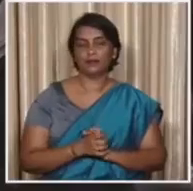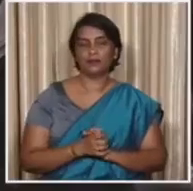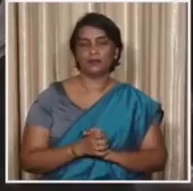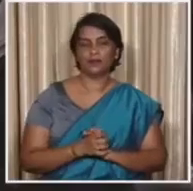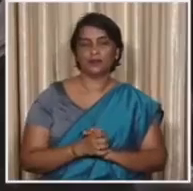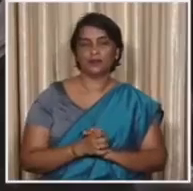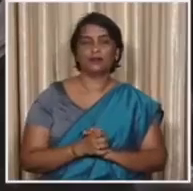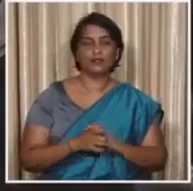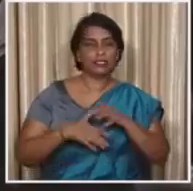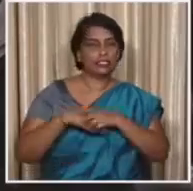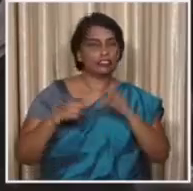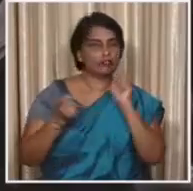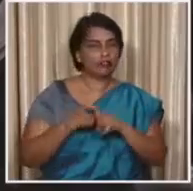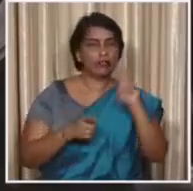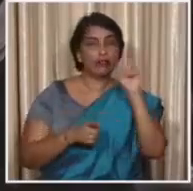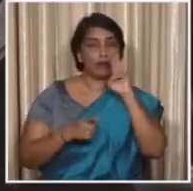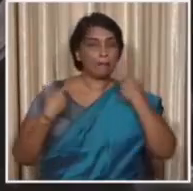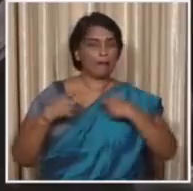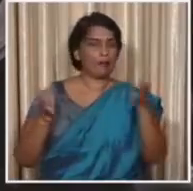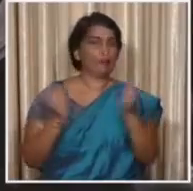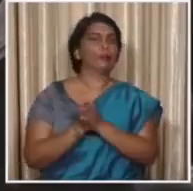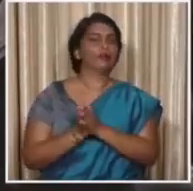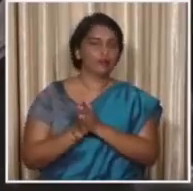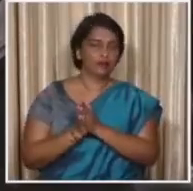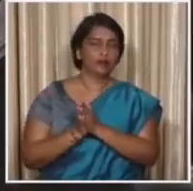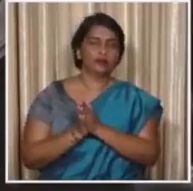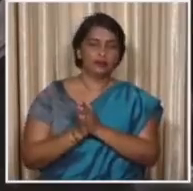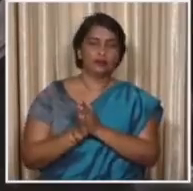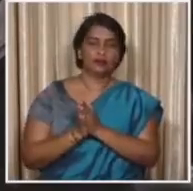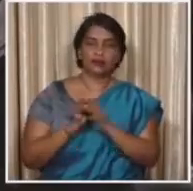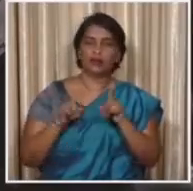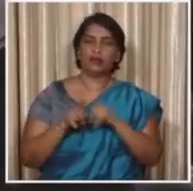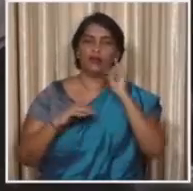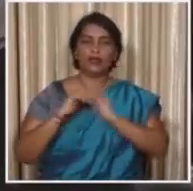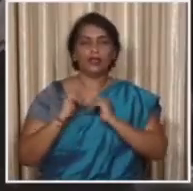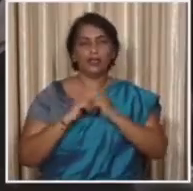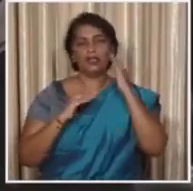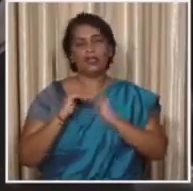Janadipadi, Inavadiyaga, Tamil Makkal Munbahavum, in the Nattu Makkal Munbahavum, Kaattapaduvar.